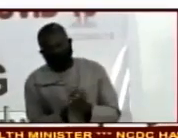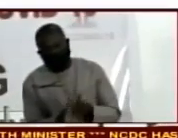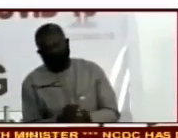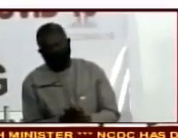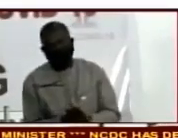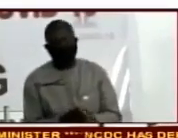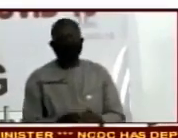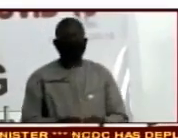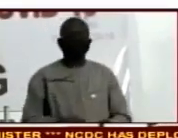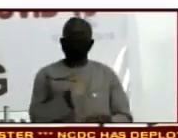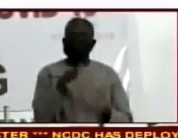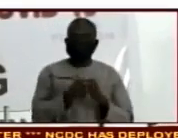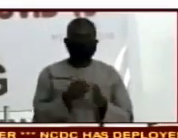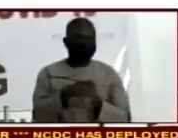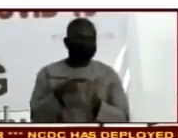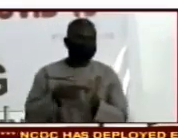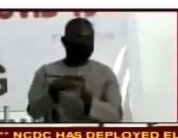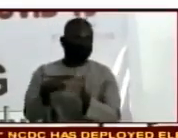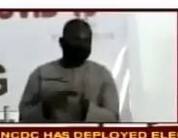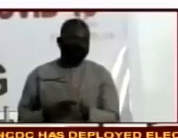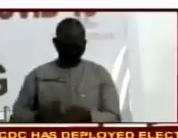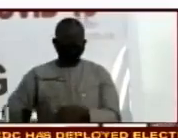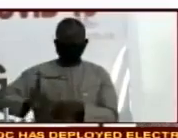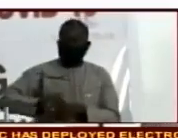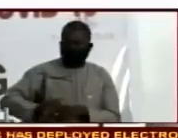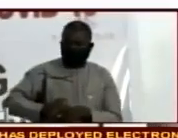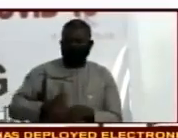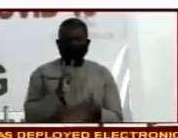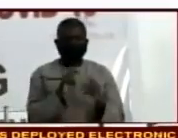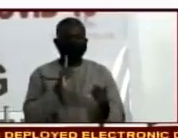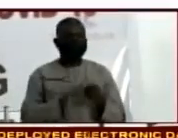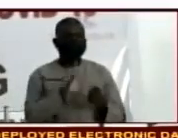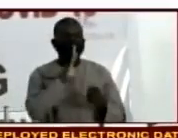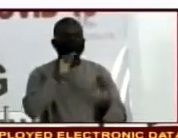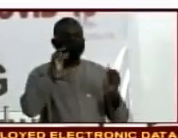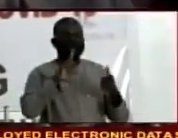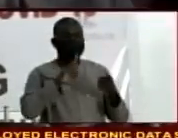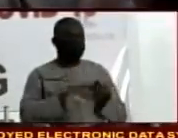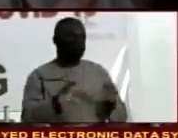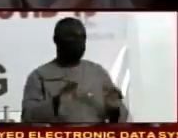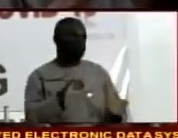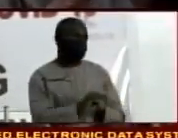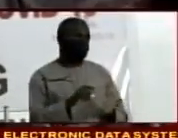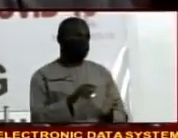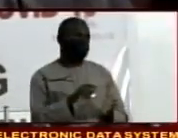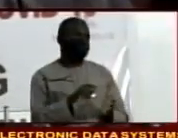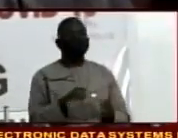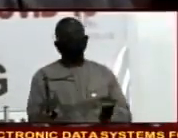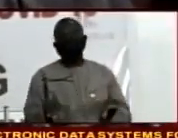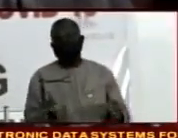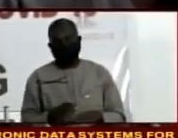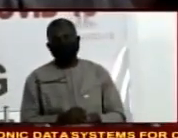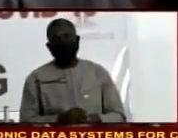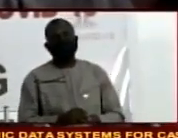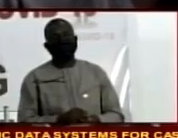we have to train the industry people to be able to conduct such activities. Also within